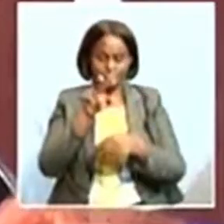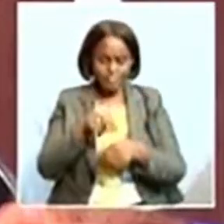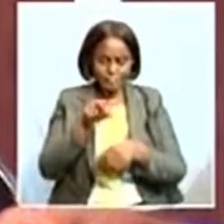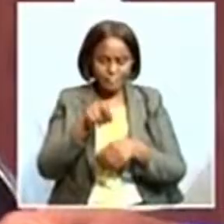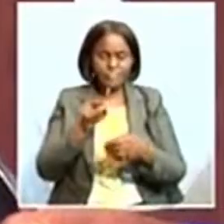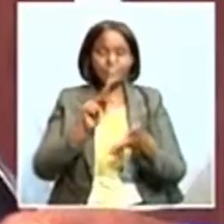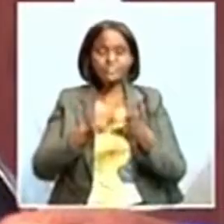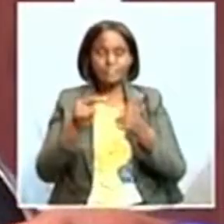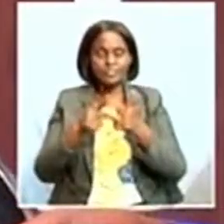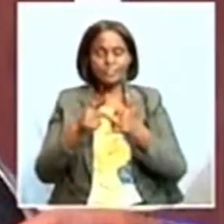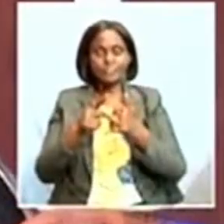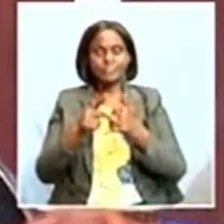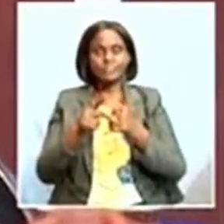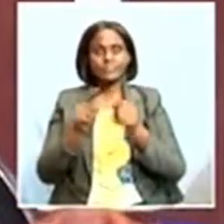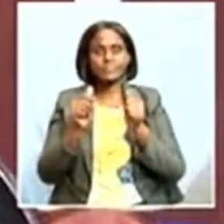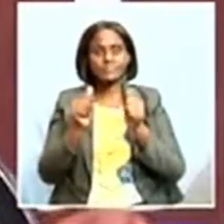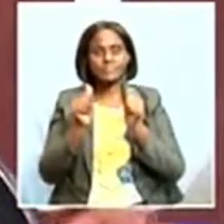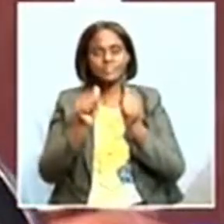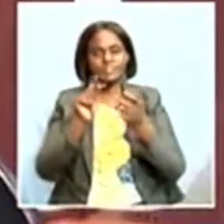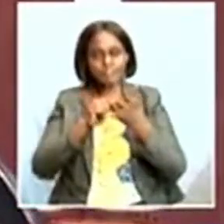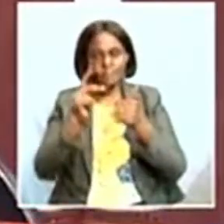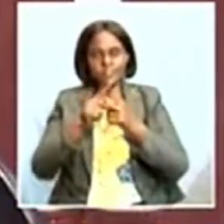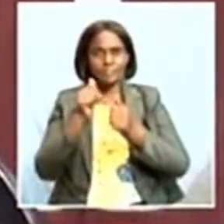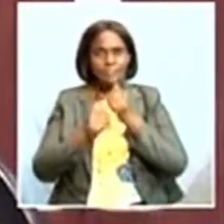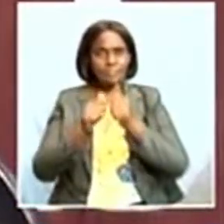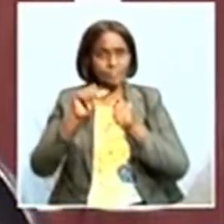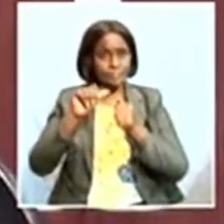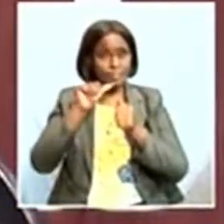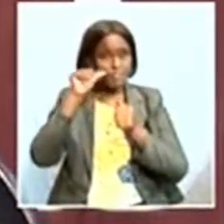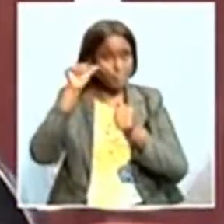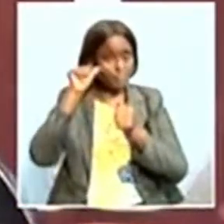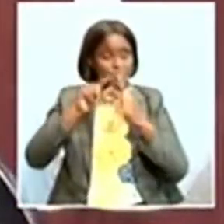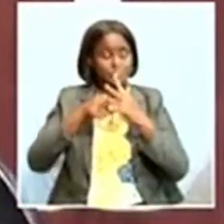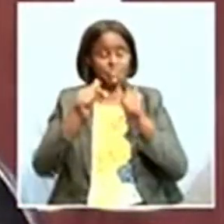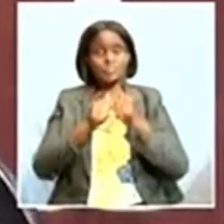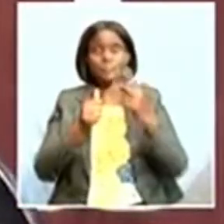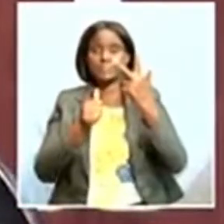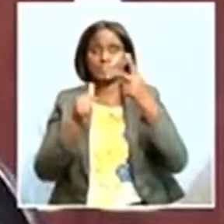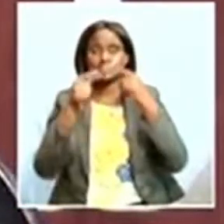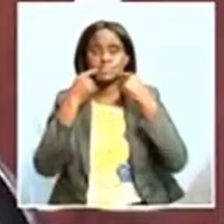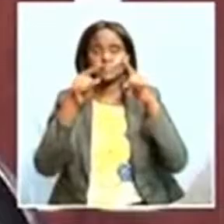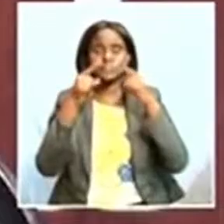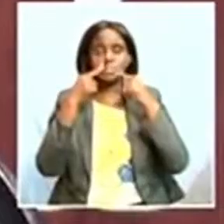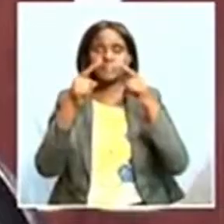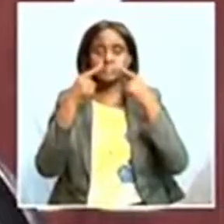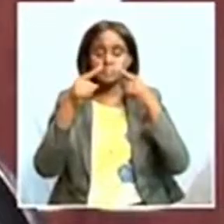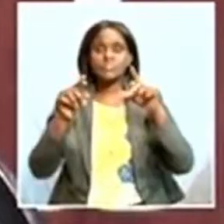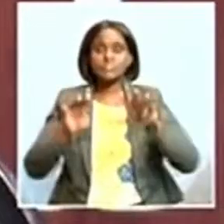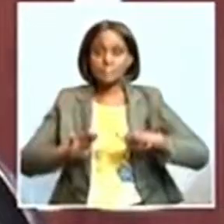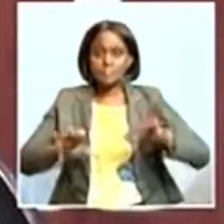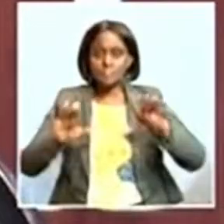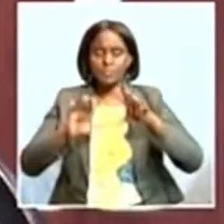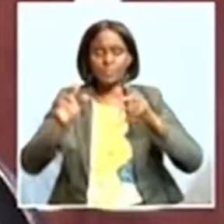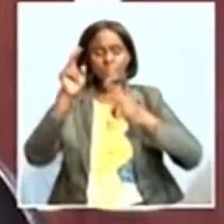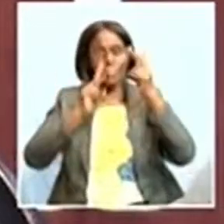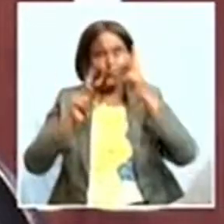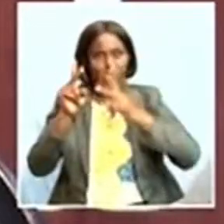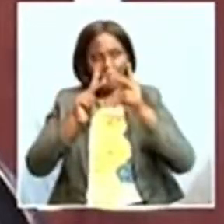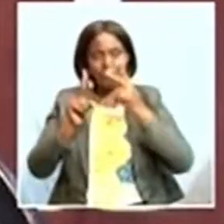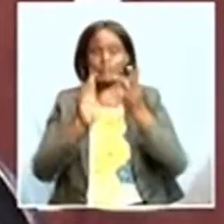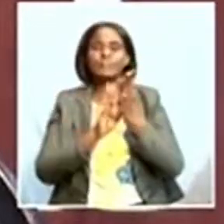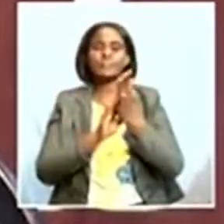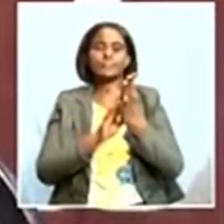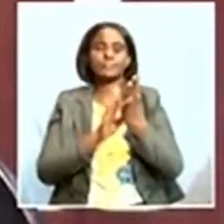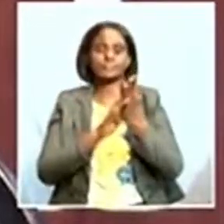yesterday's business, which started with the three announcements to announce the presence of visiting